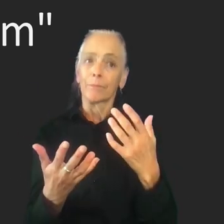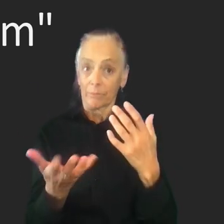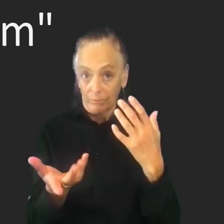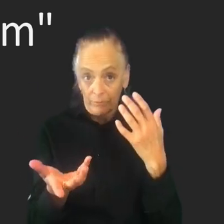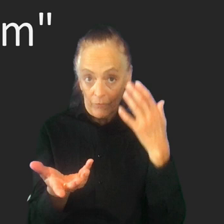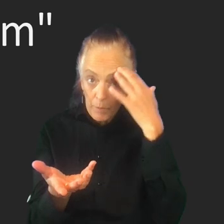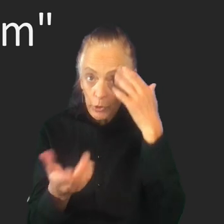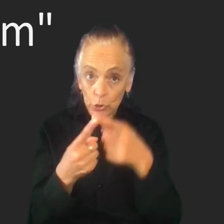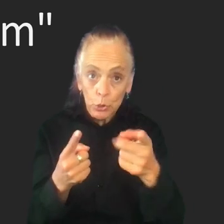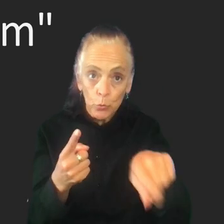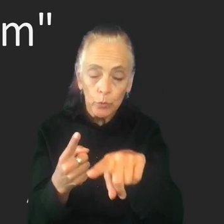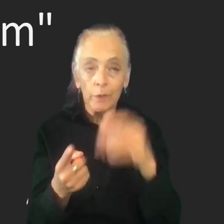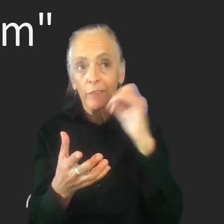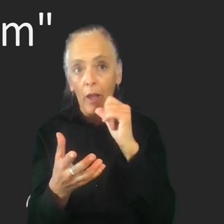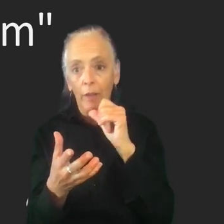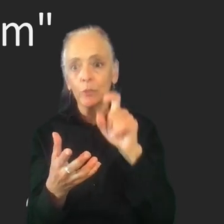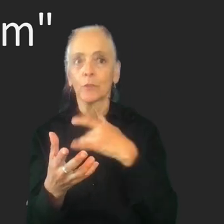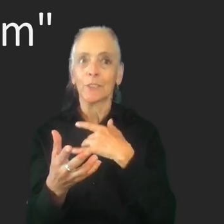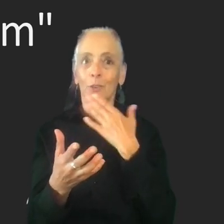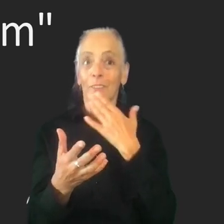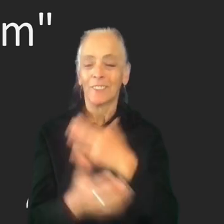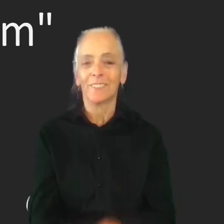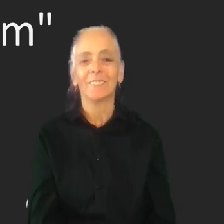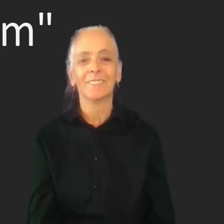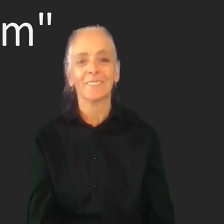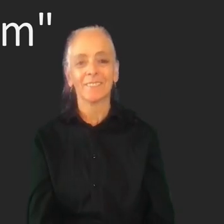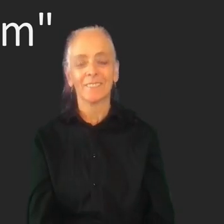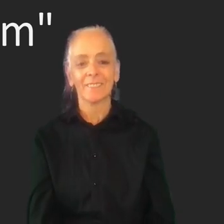familiar to you if not you should feel grateful